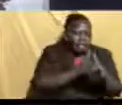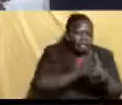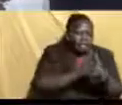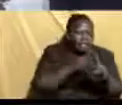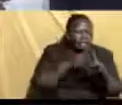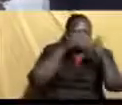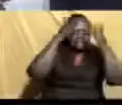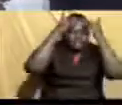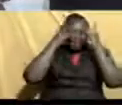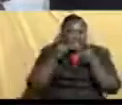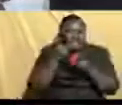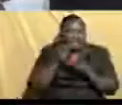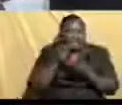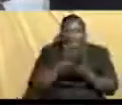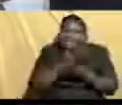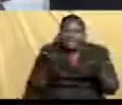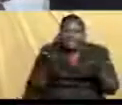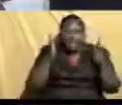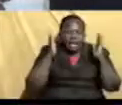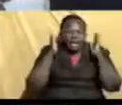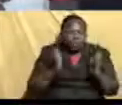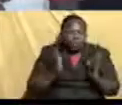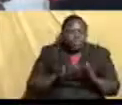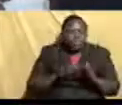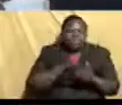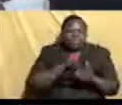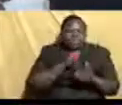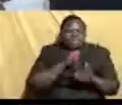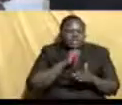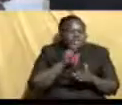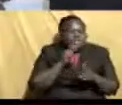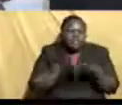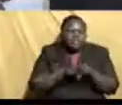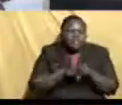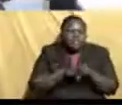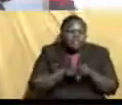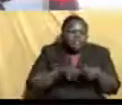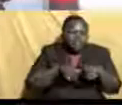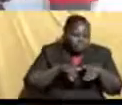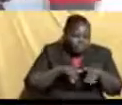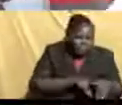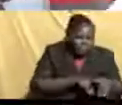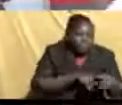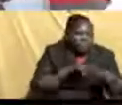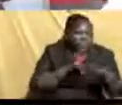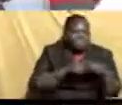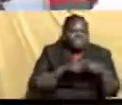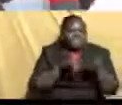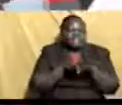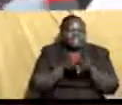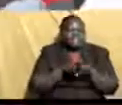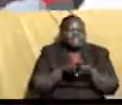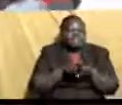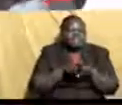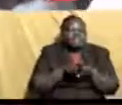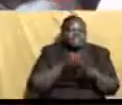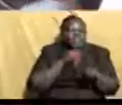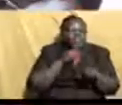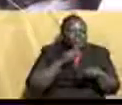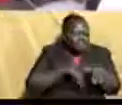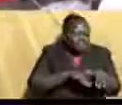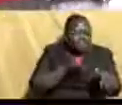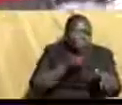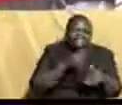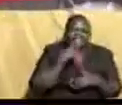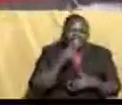action that has been done is inconsistent. It's not being told to determine whether it is consistent. It's being told to determine whether it is inconsistent.